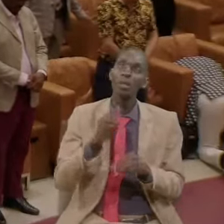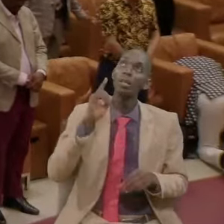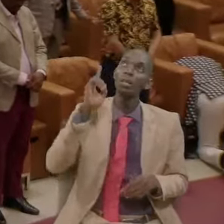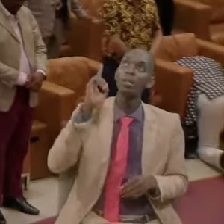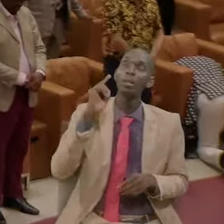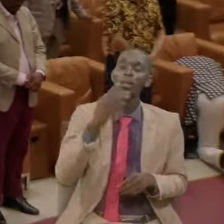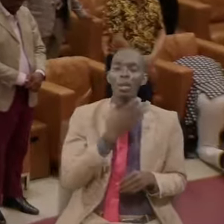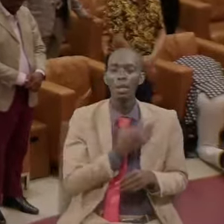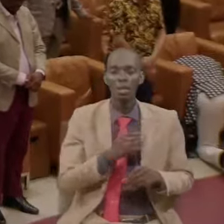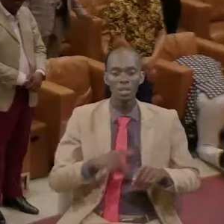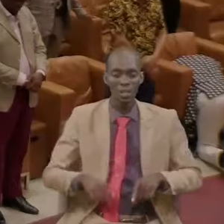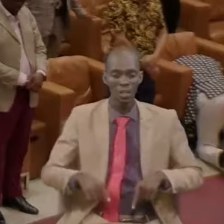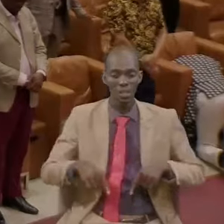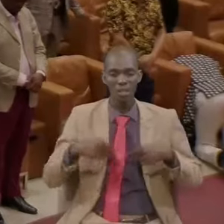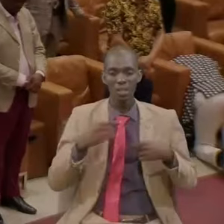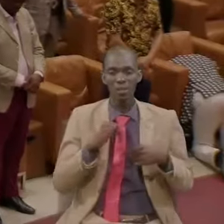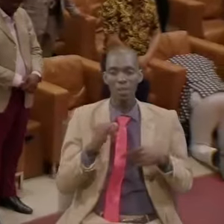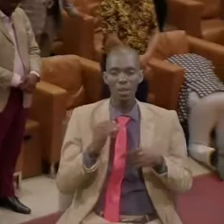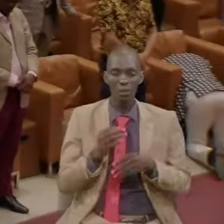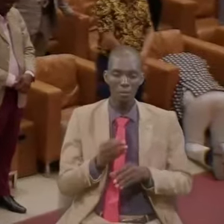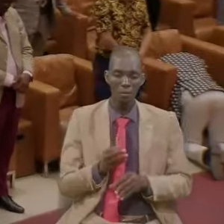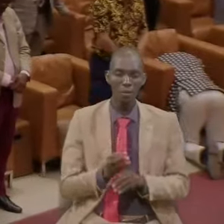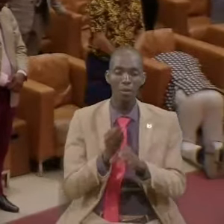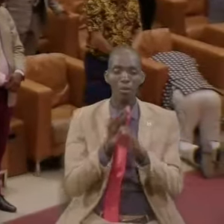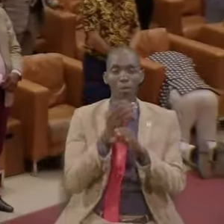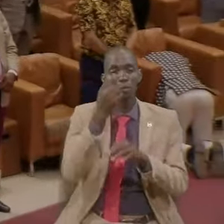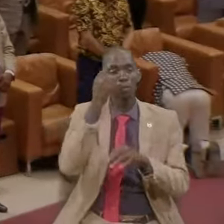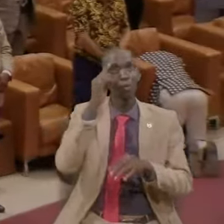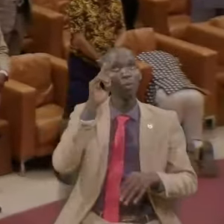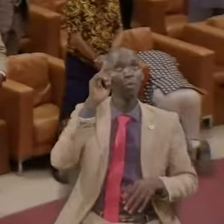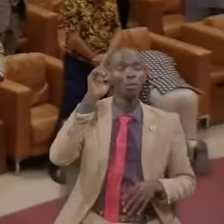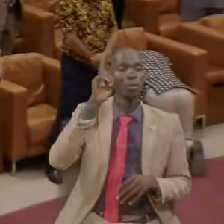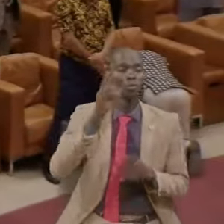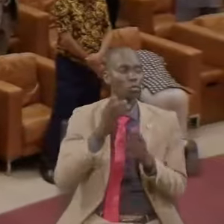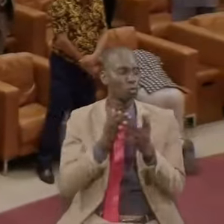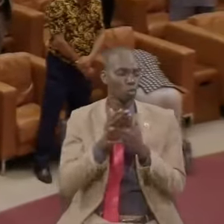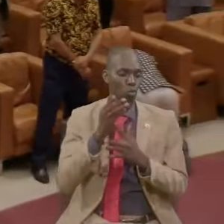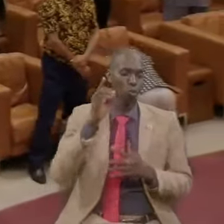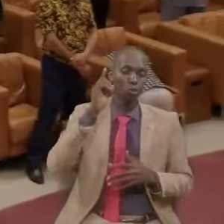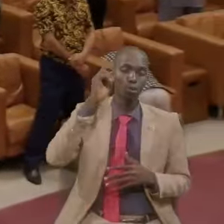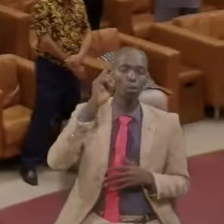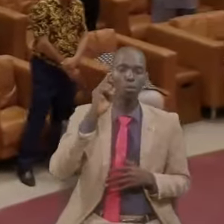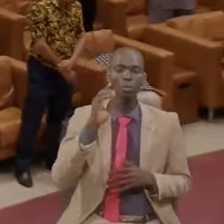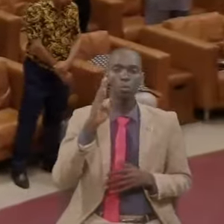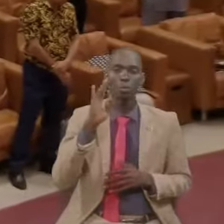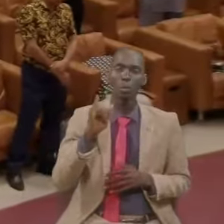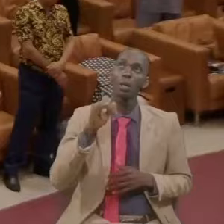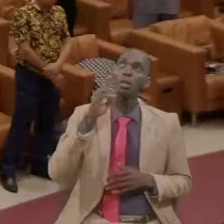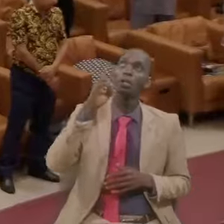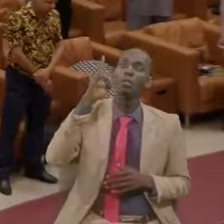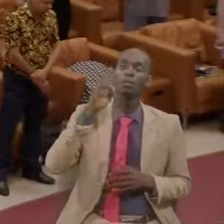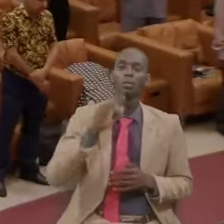and living faithfully for him, through him, by him.